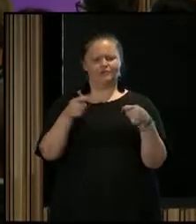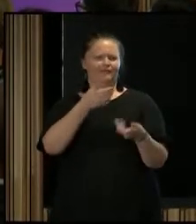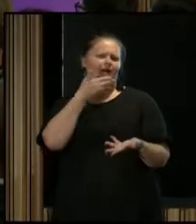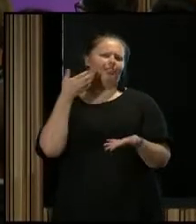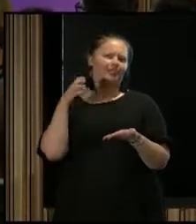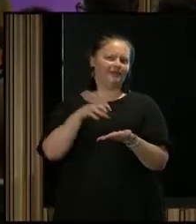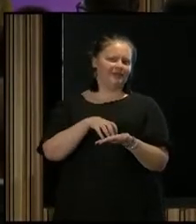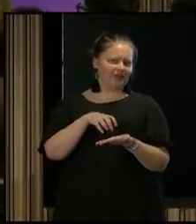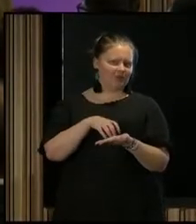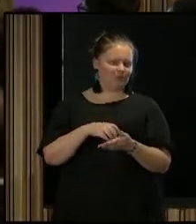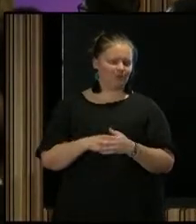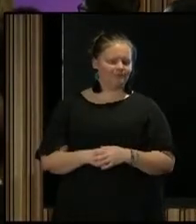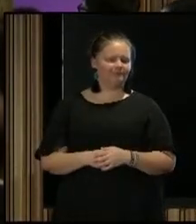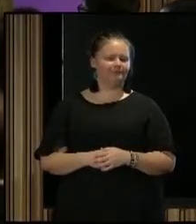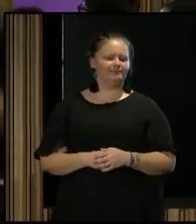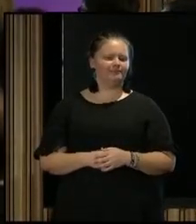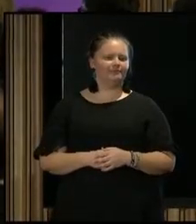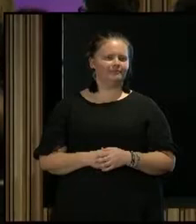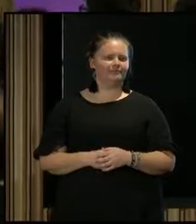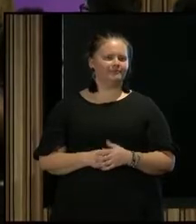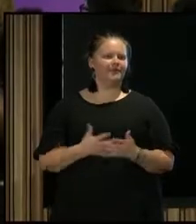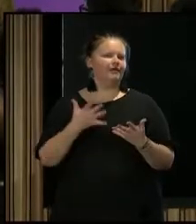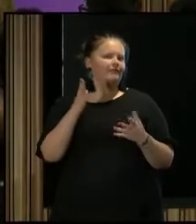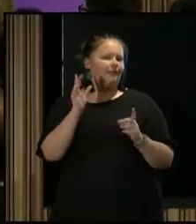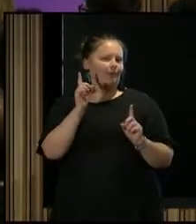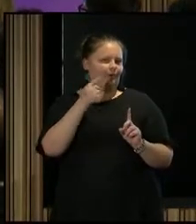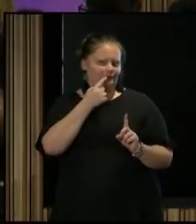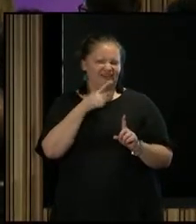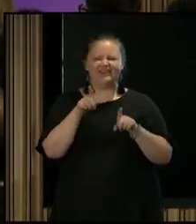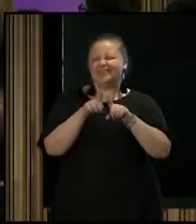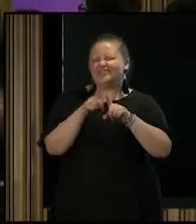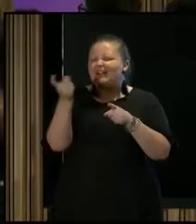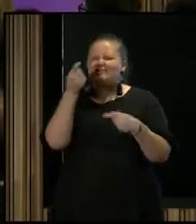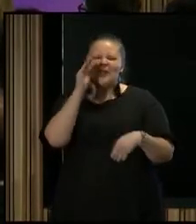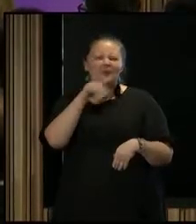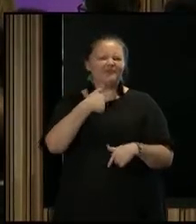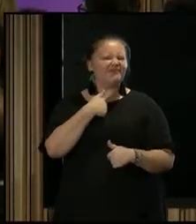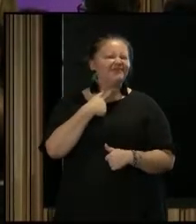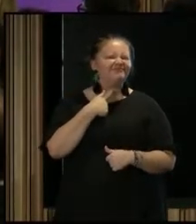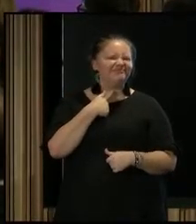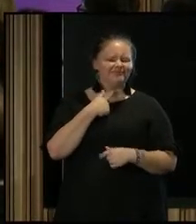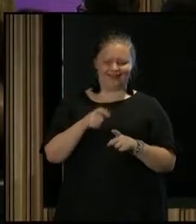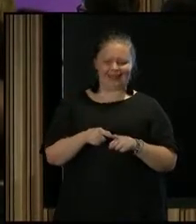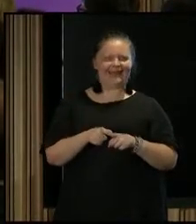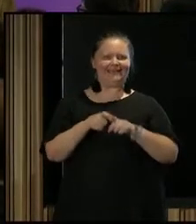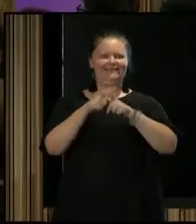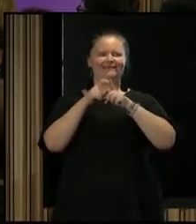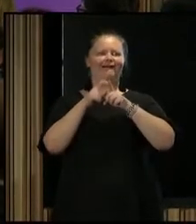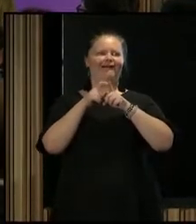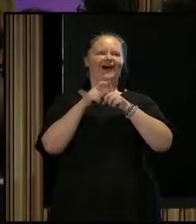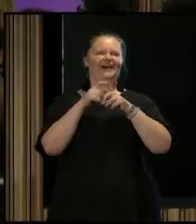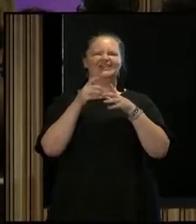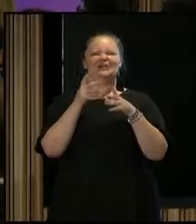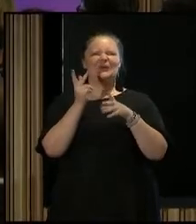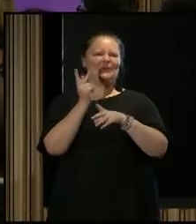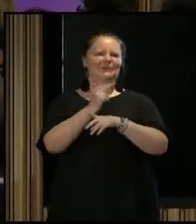venue. It's as you can imagine from what Vicky just said, it's a bit like coming home for me, and it's very hard to beat that beautiful